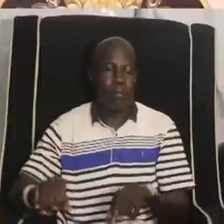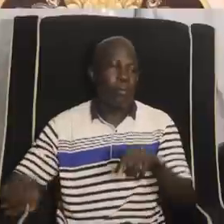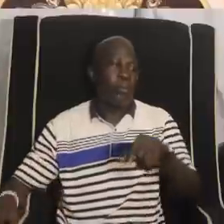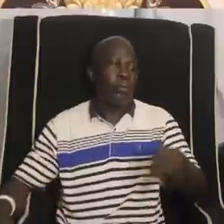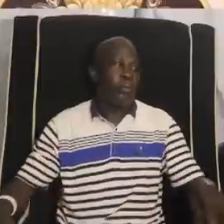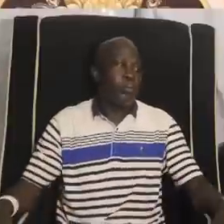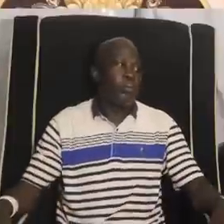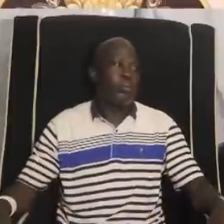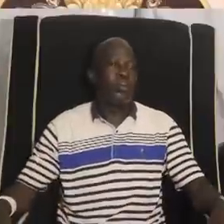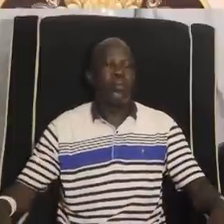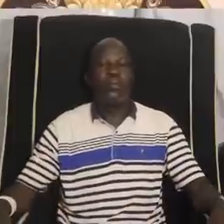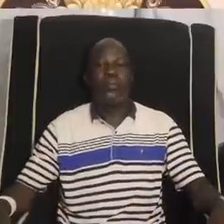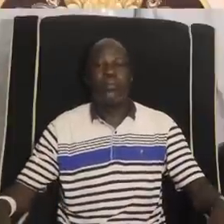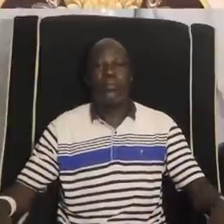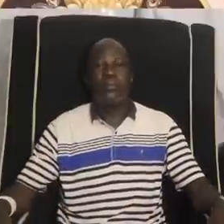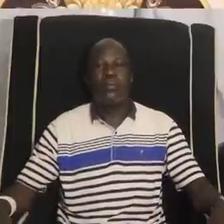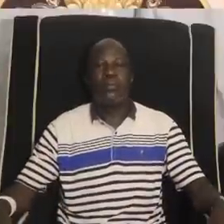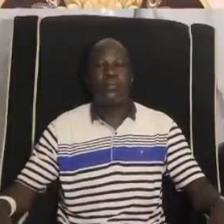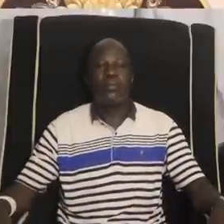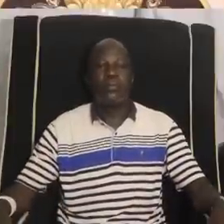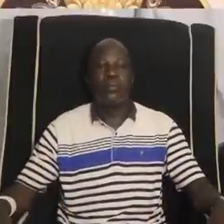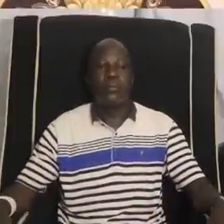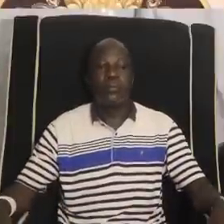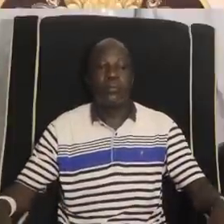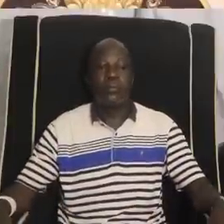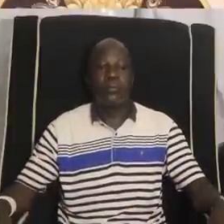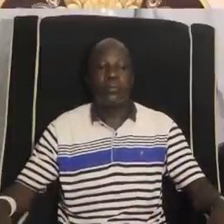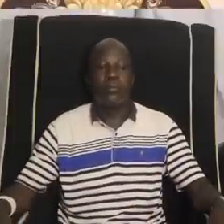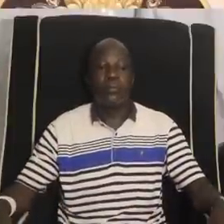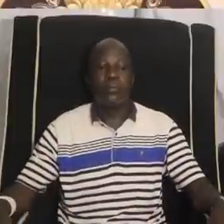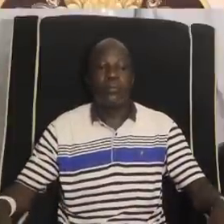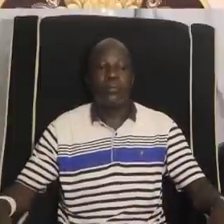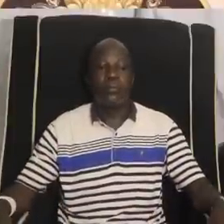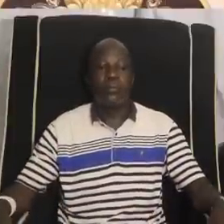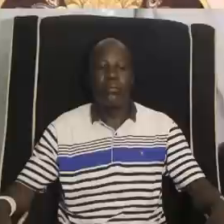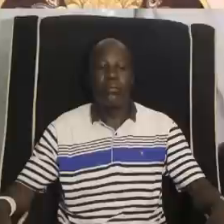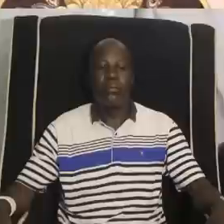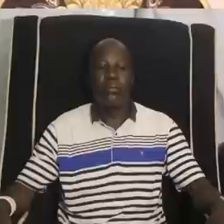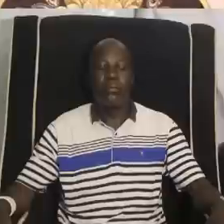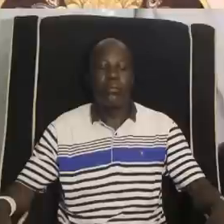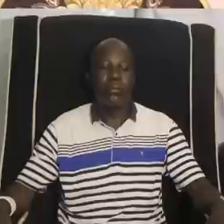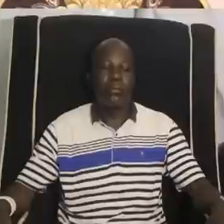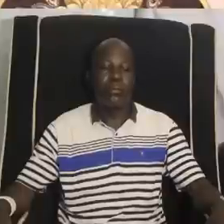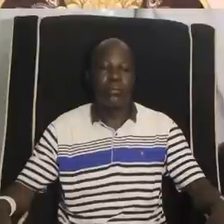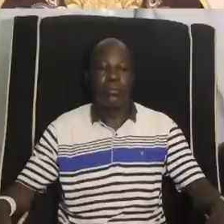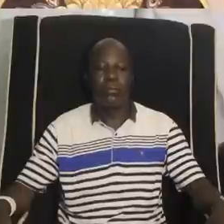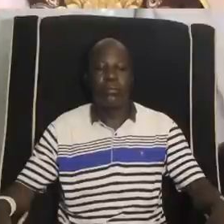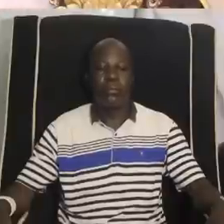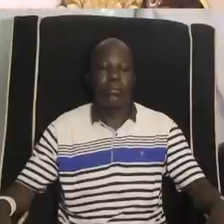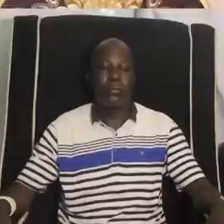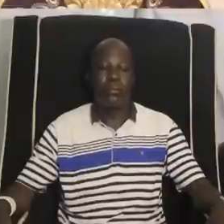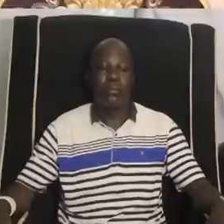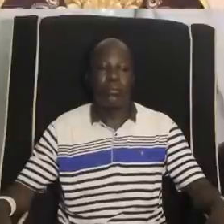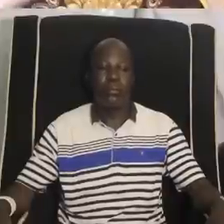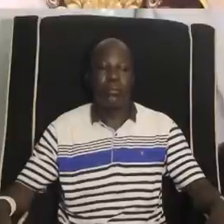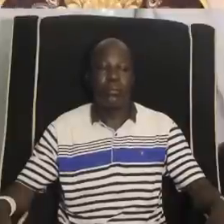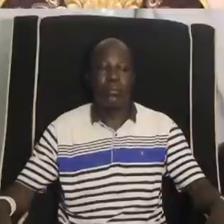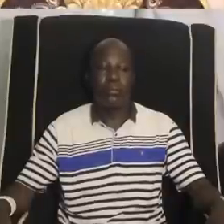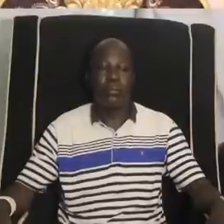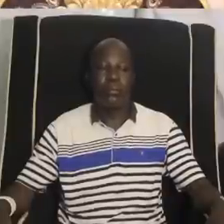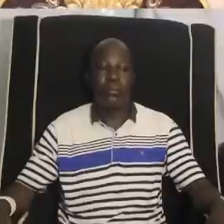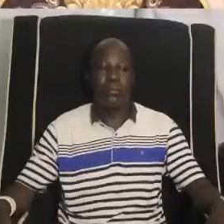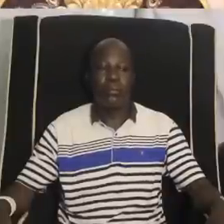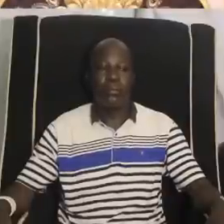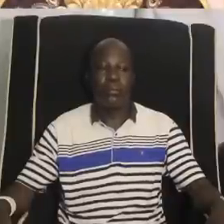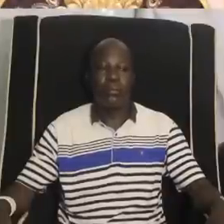Yes, ogun aye oni bori wa sir. Amen. Arabirin lori kedere ni oju alai wipe iya ohun o se alai si ni oju ala. O lo tun wa pada ji o. O